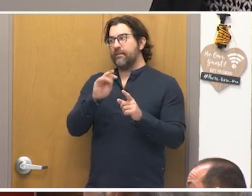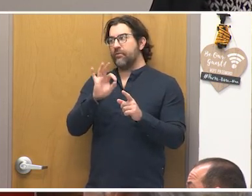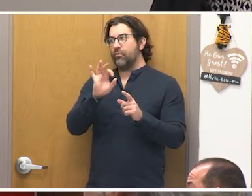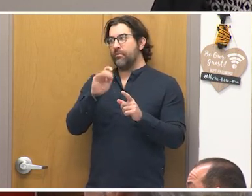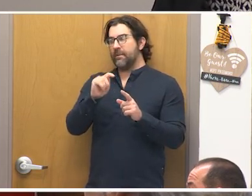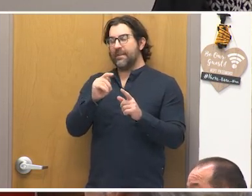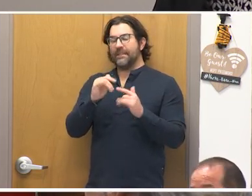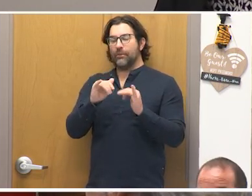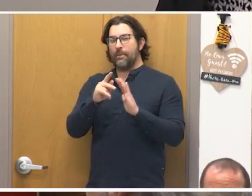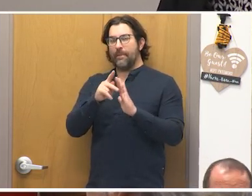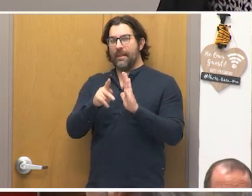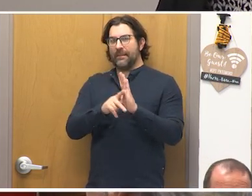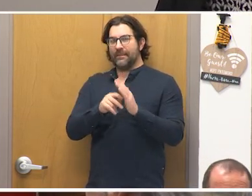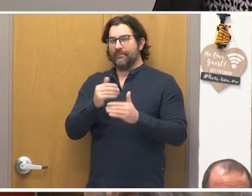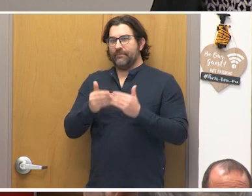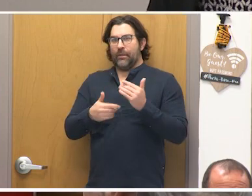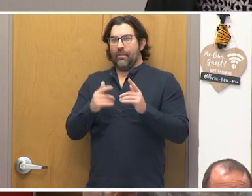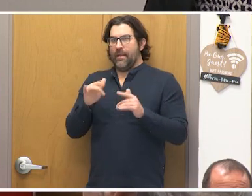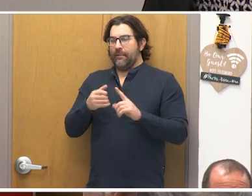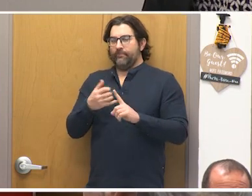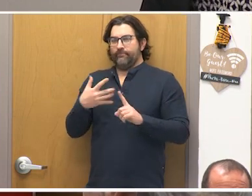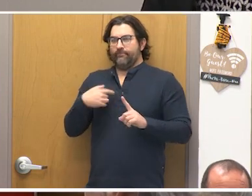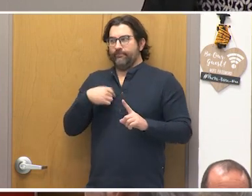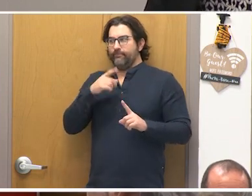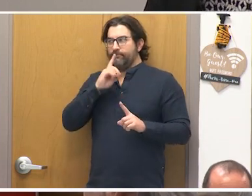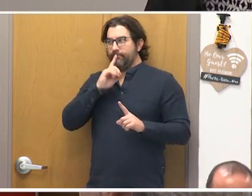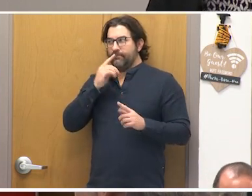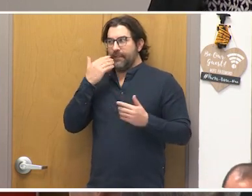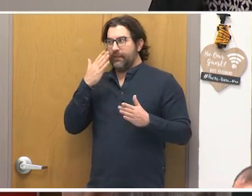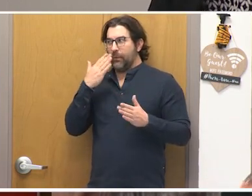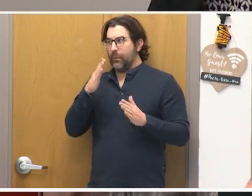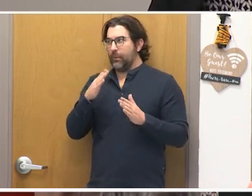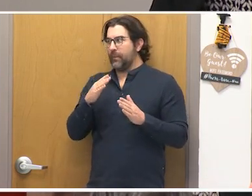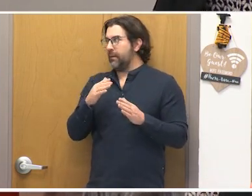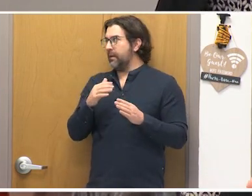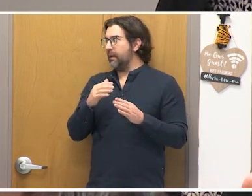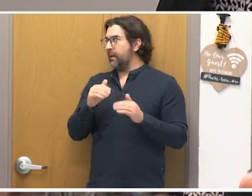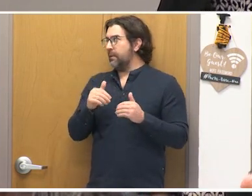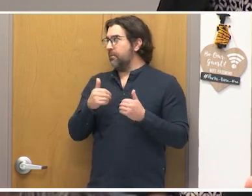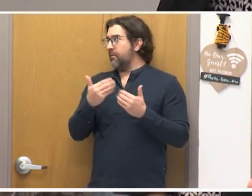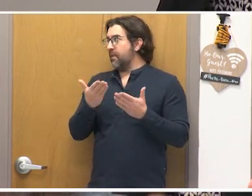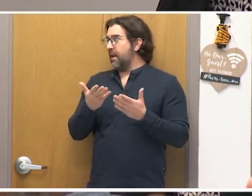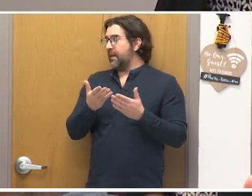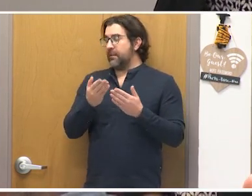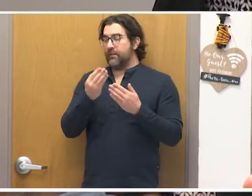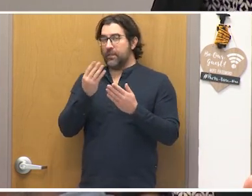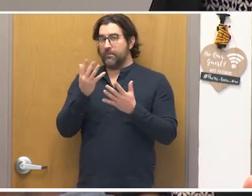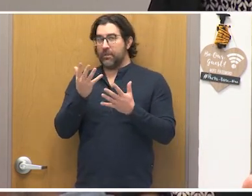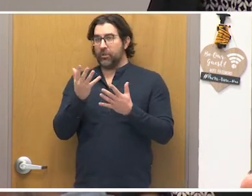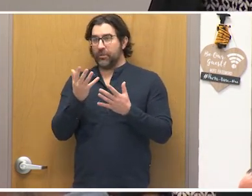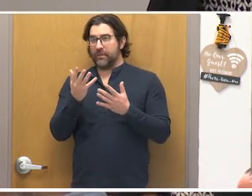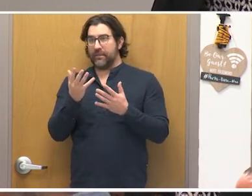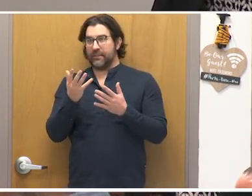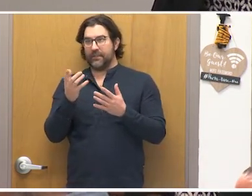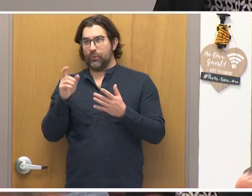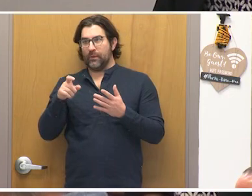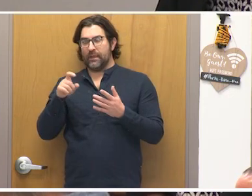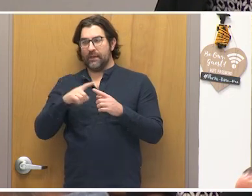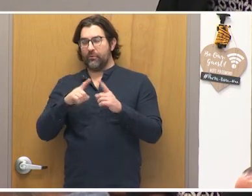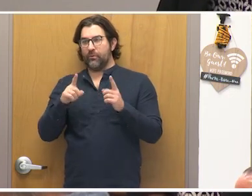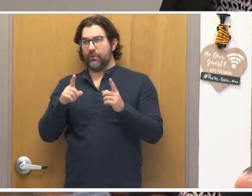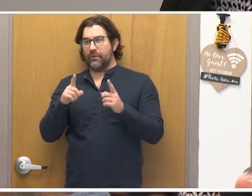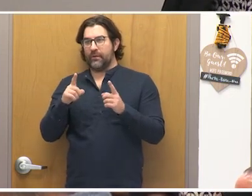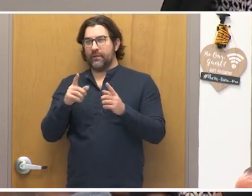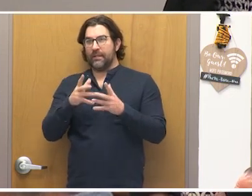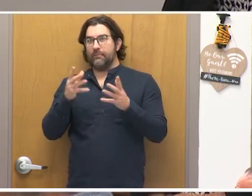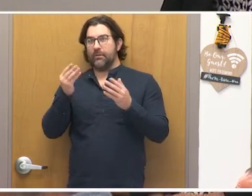so I can't speak to that fully right now. I can provide as much information as you need, or as